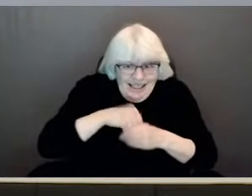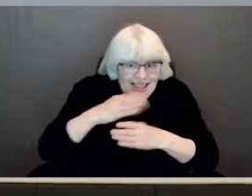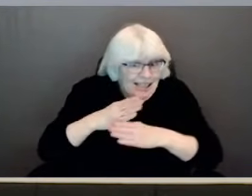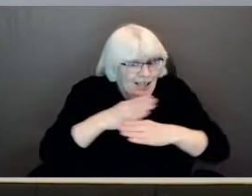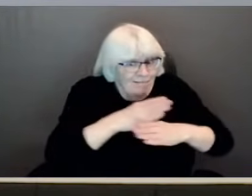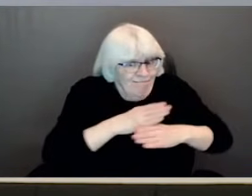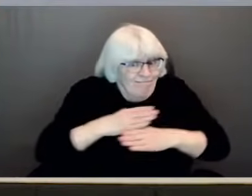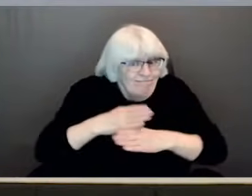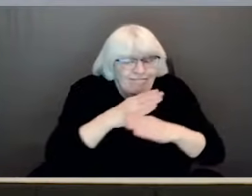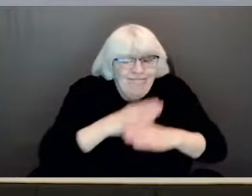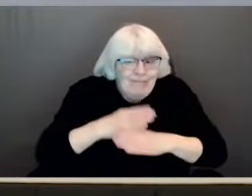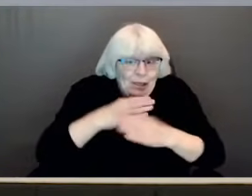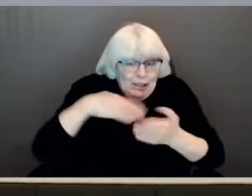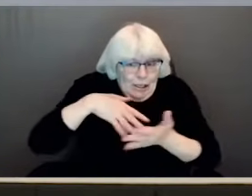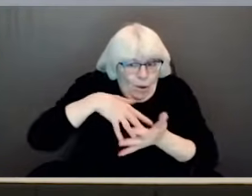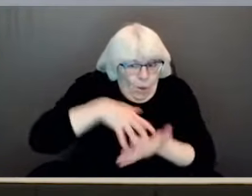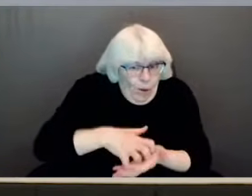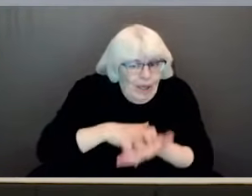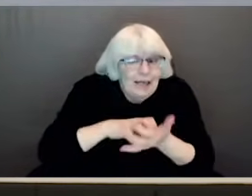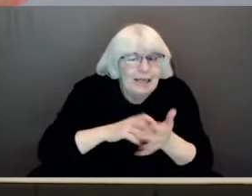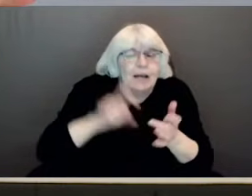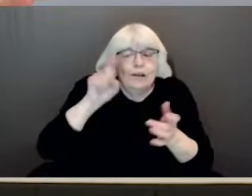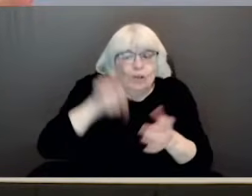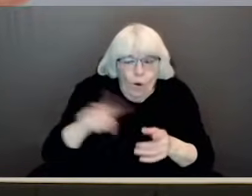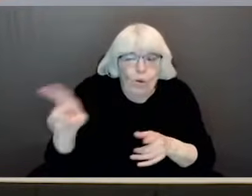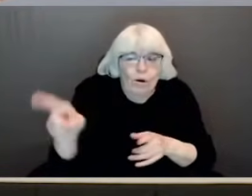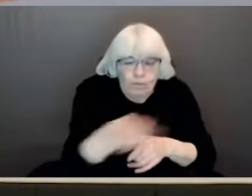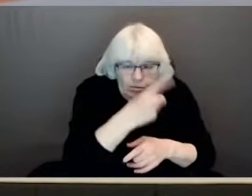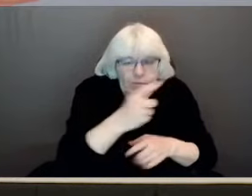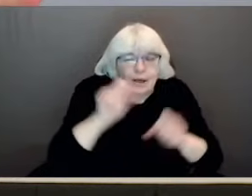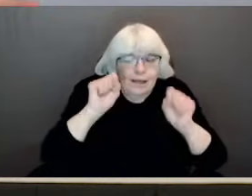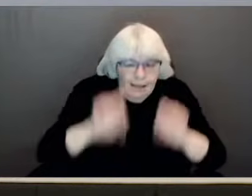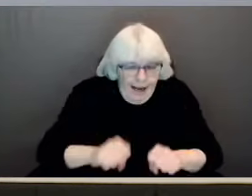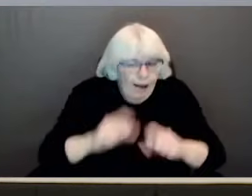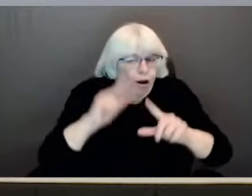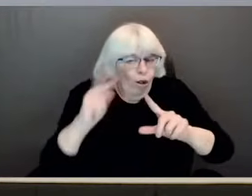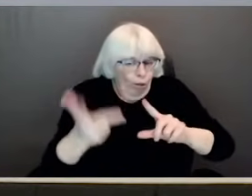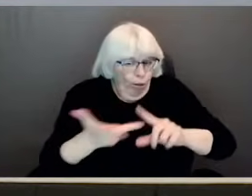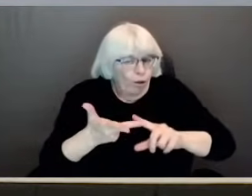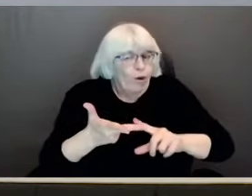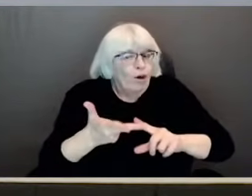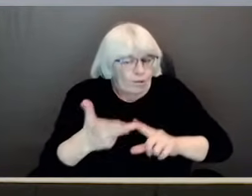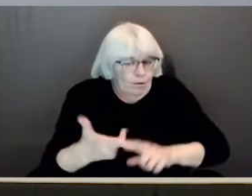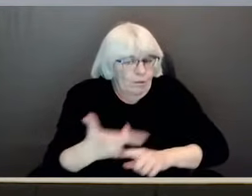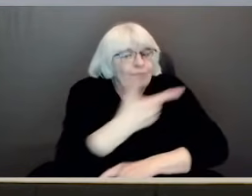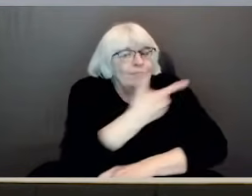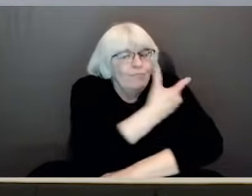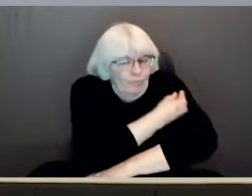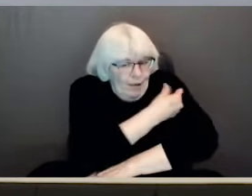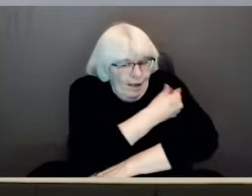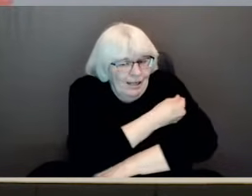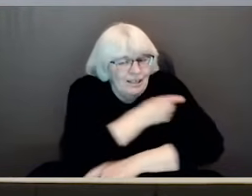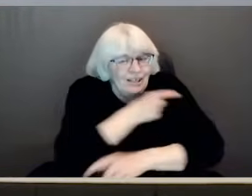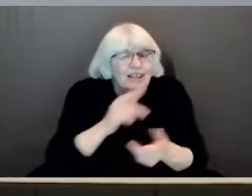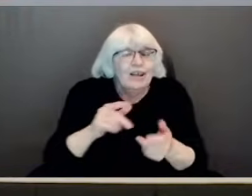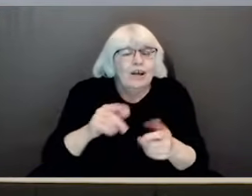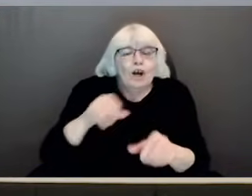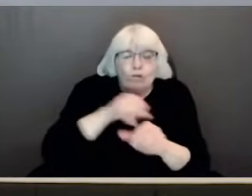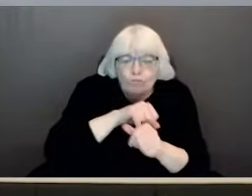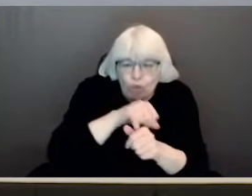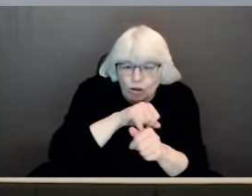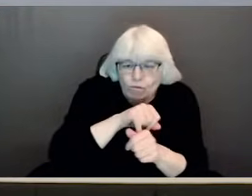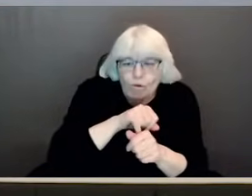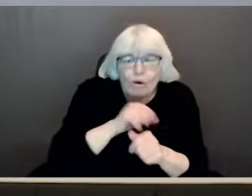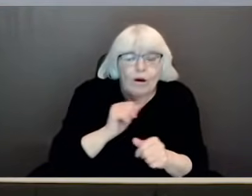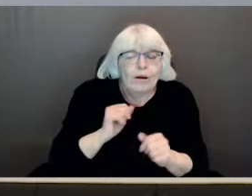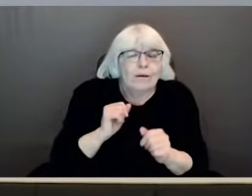have boosters. So we know, for instance, last week in the doses that were administered, I think 18% of